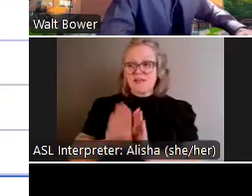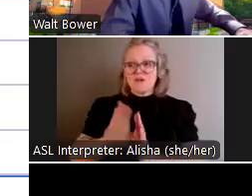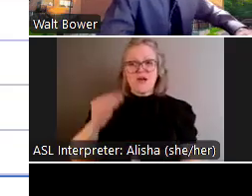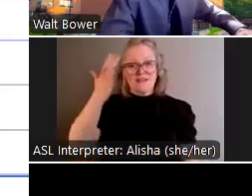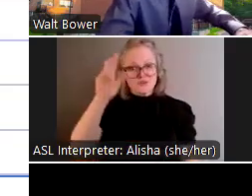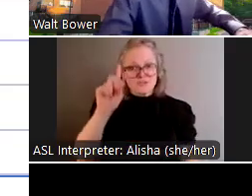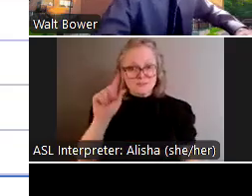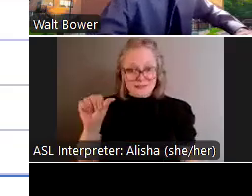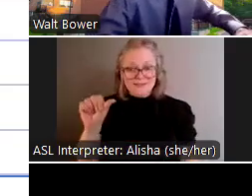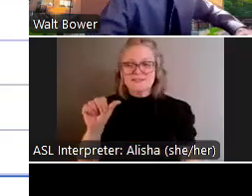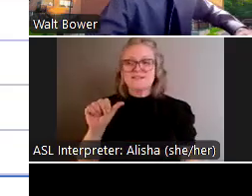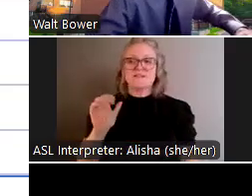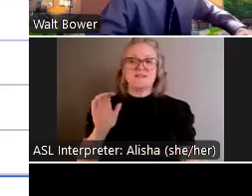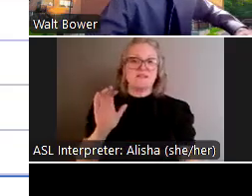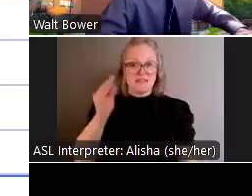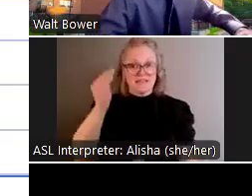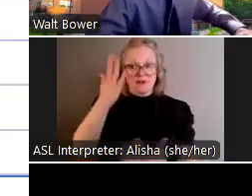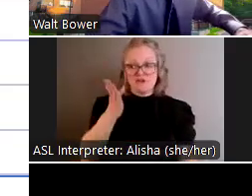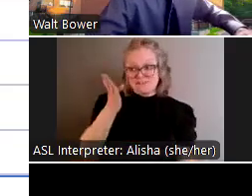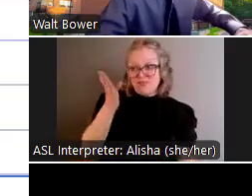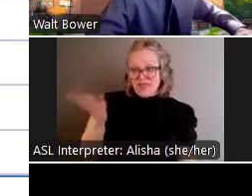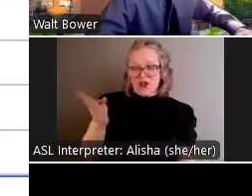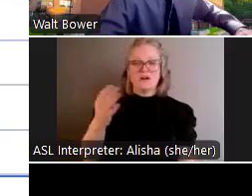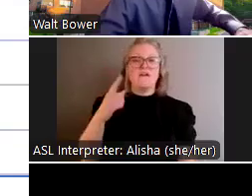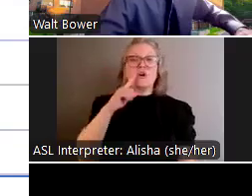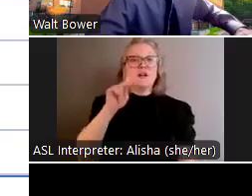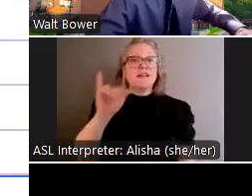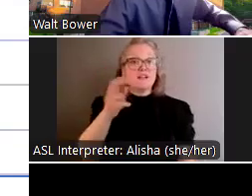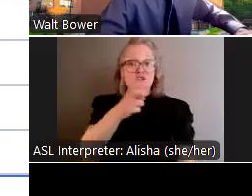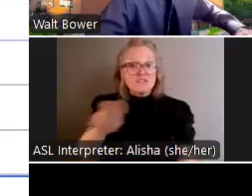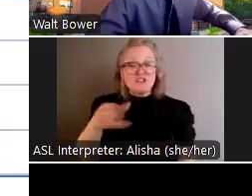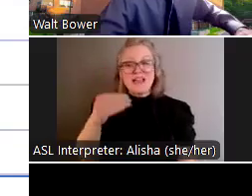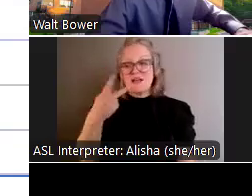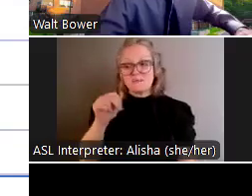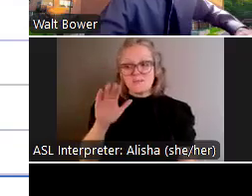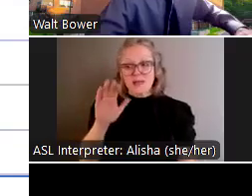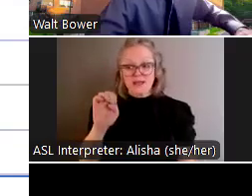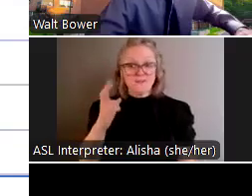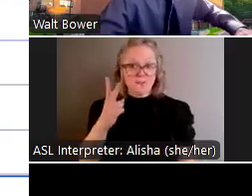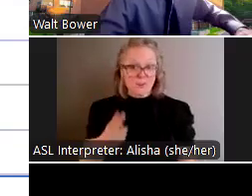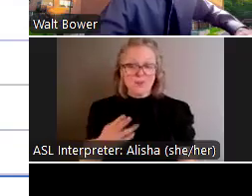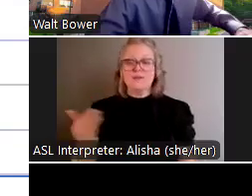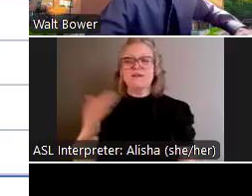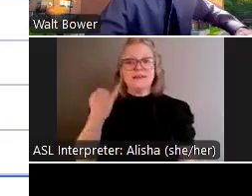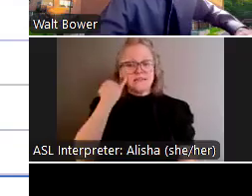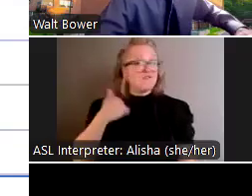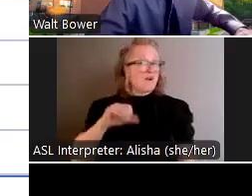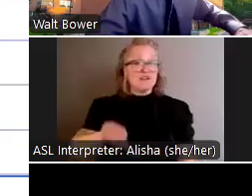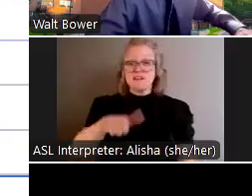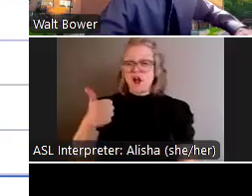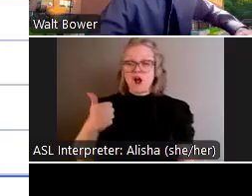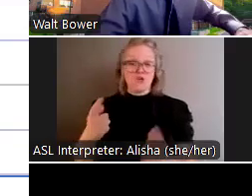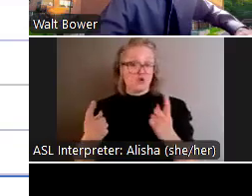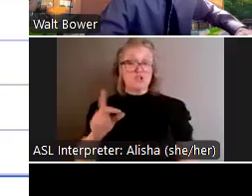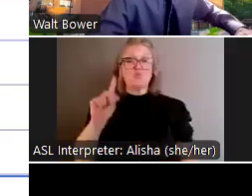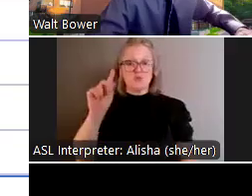information also for Kentucky Transitions and PACE. And if you have any other question, we do cover